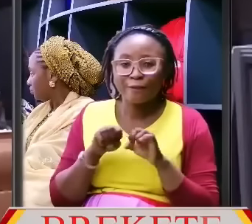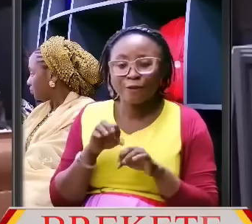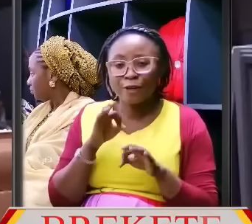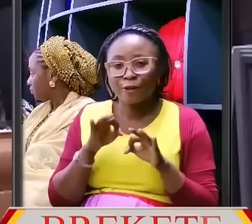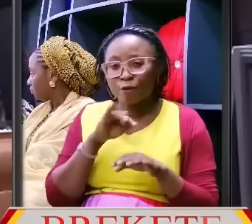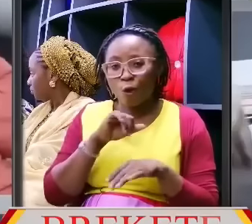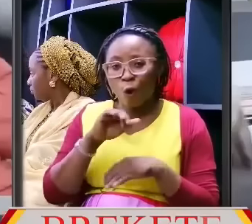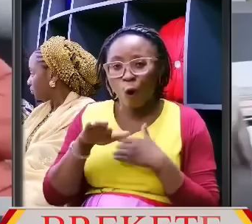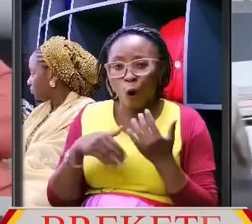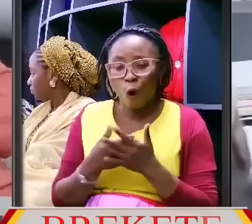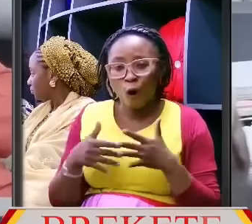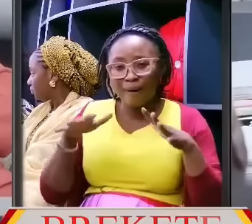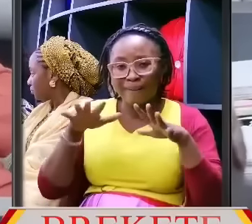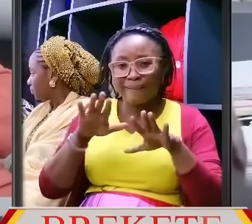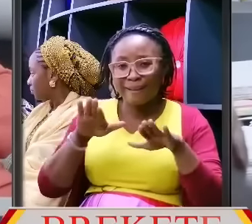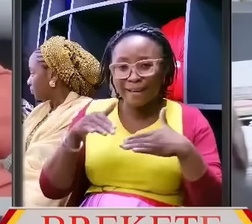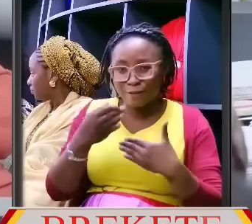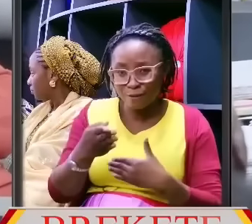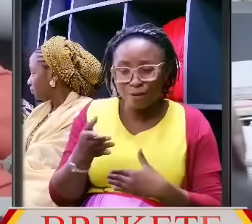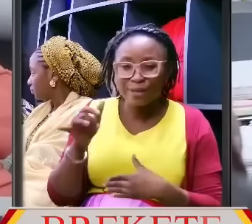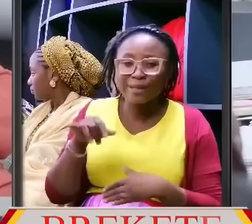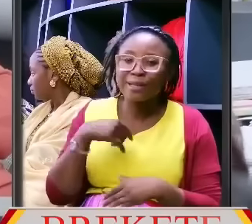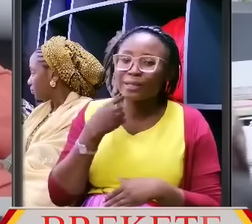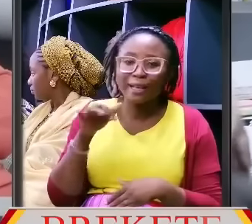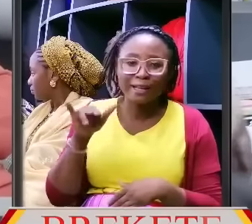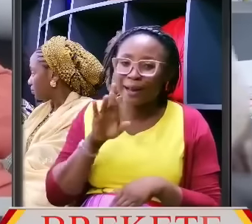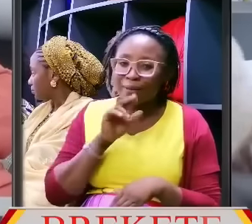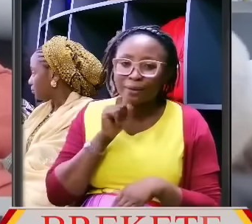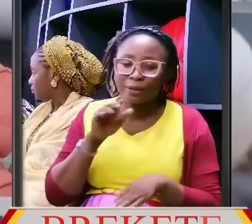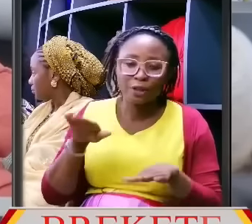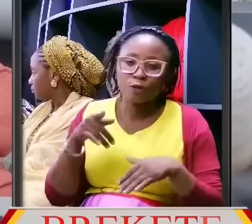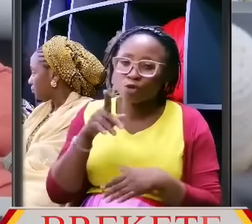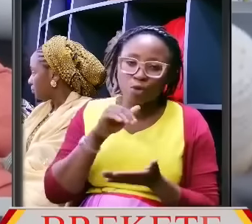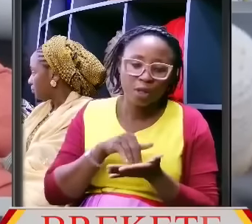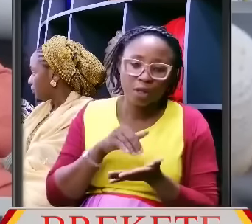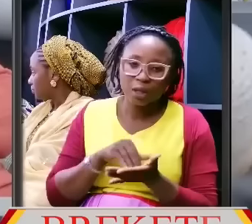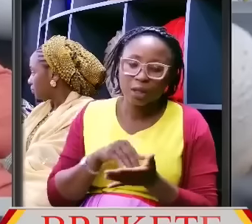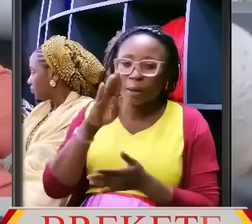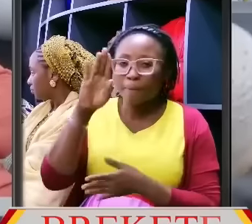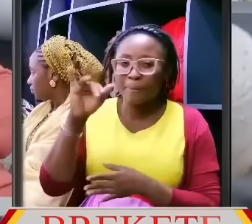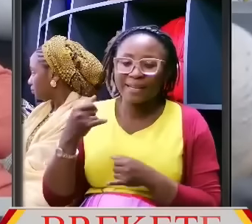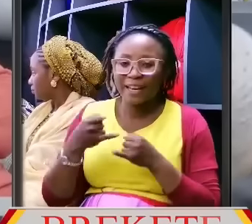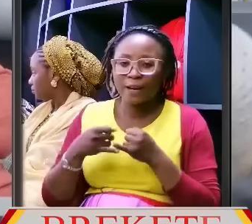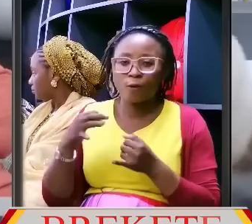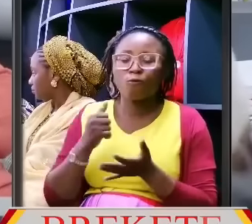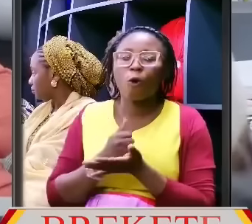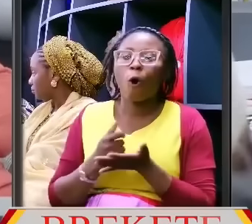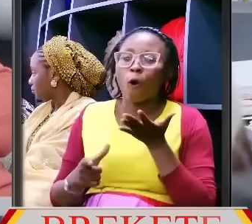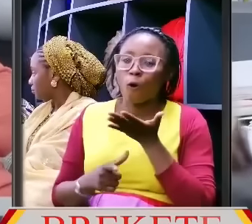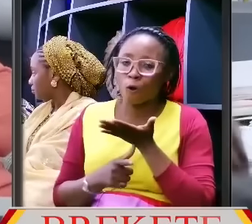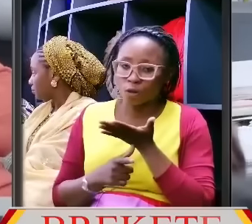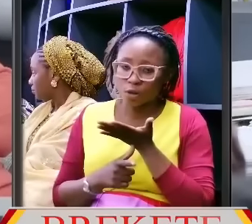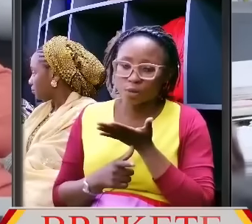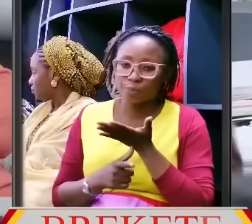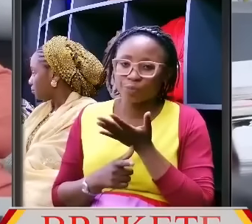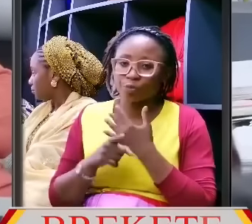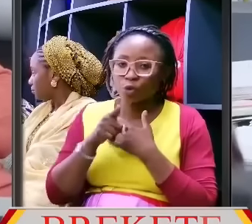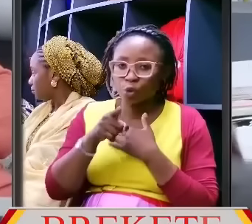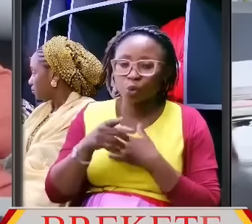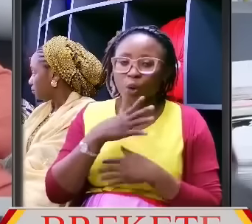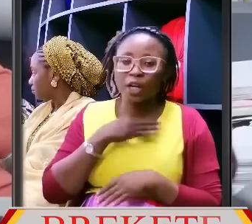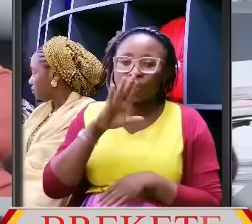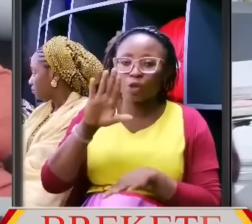now all of them gather give you, they don't talk, say, they not give you again. Yeah. By the end of August, yes,